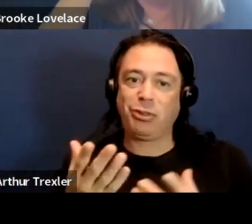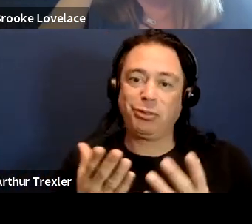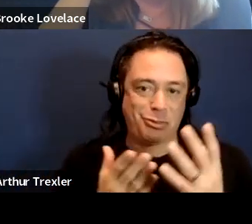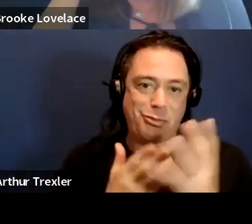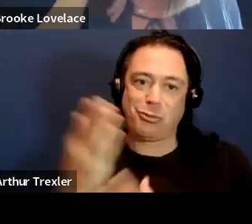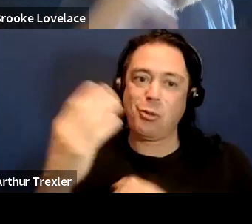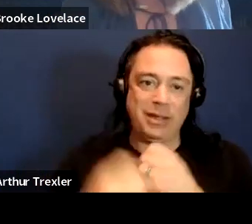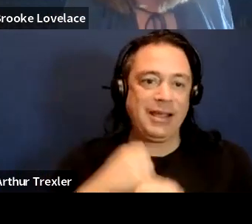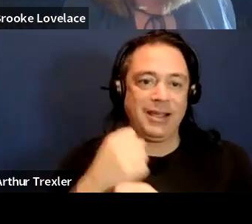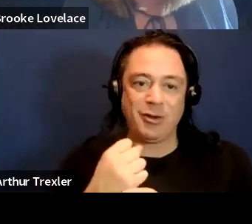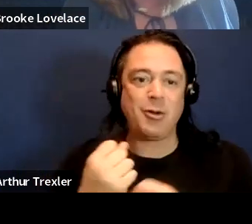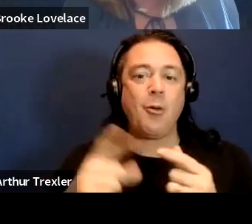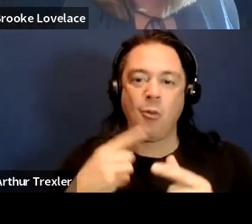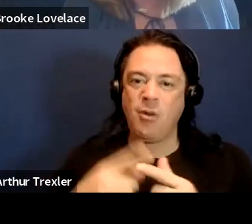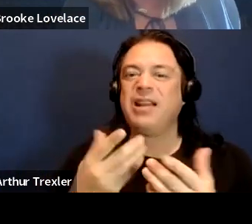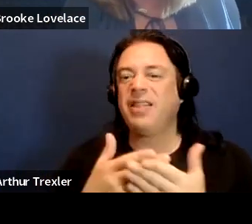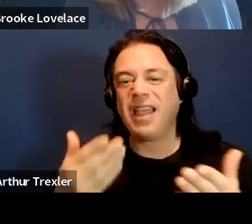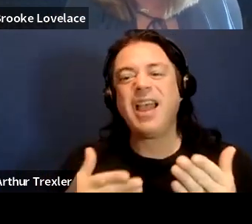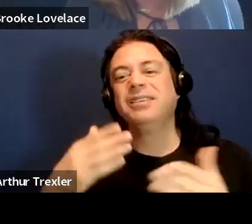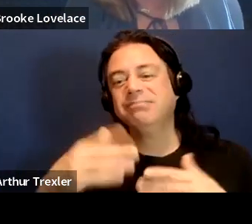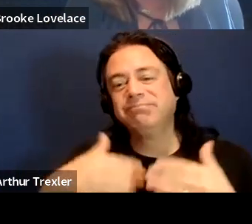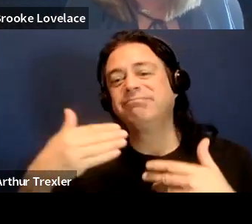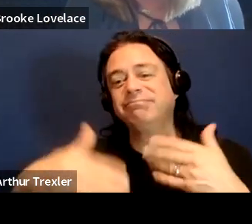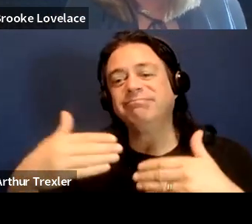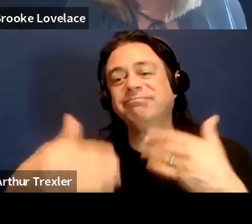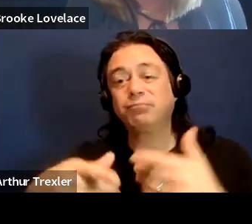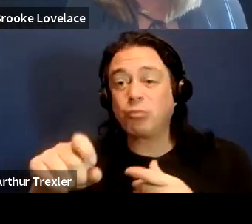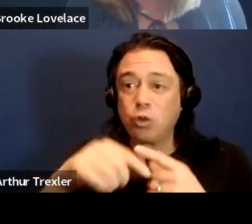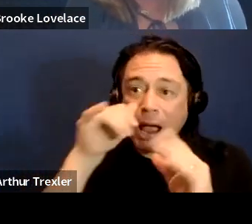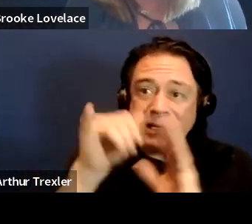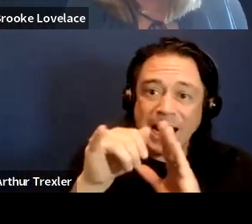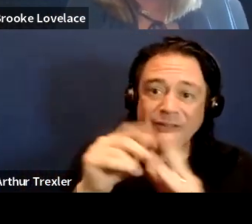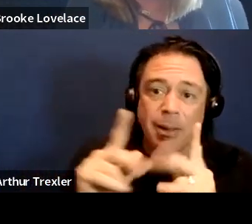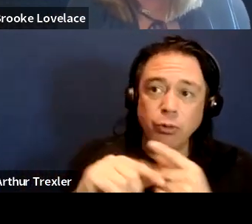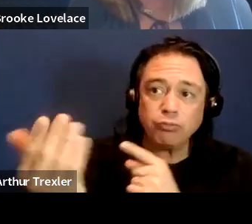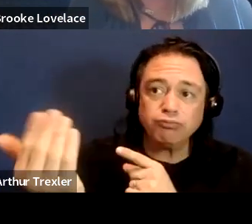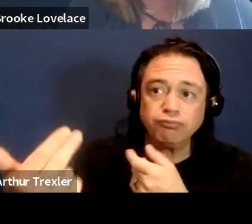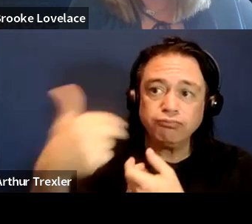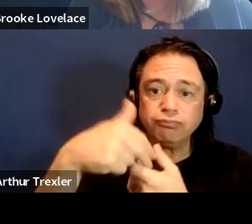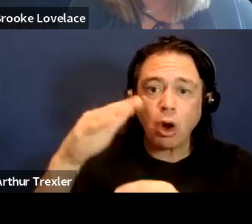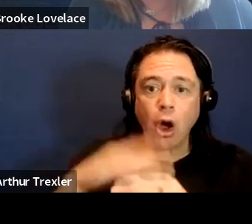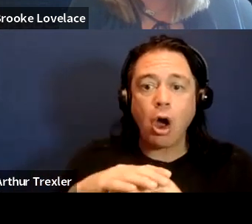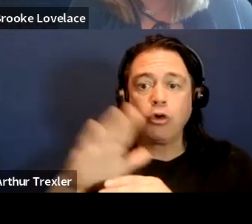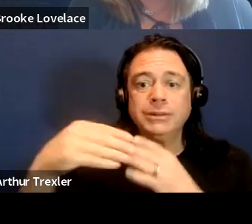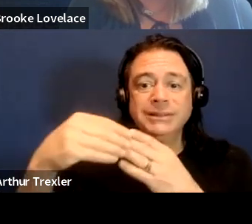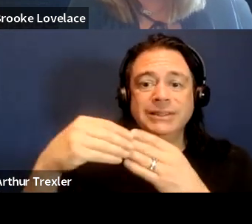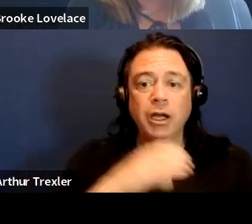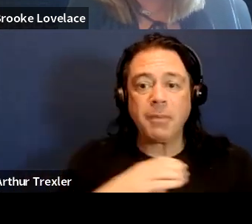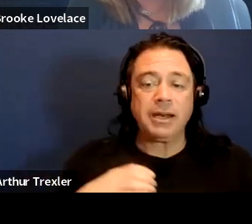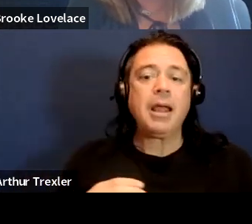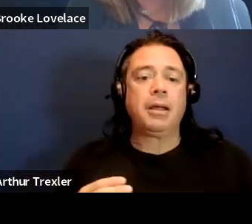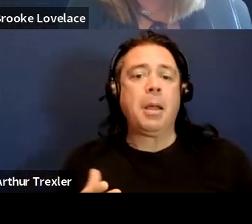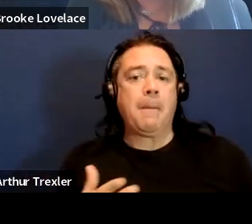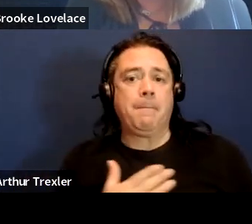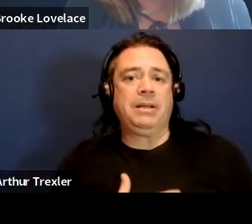coming year when as things progress. And if you need help identifying people to be on that steering committee, please, the council can help